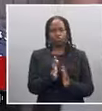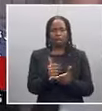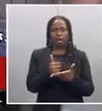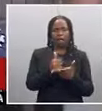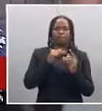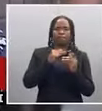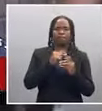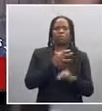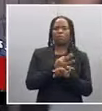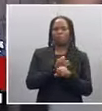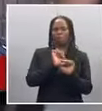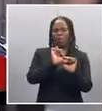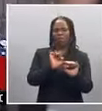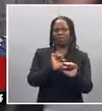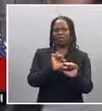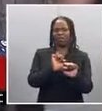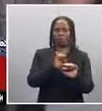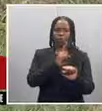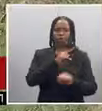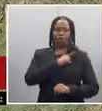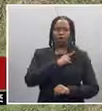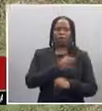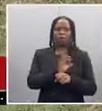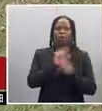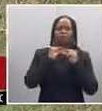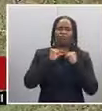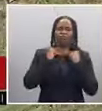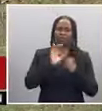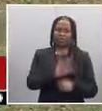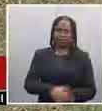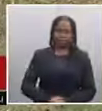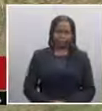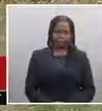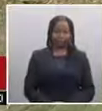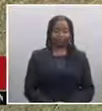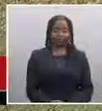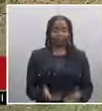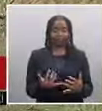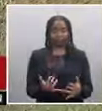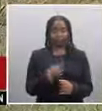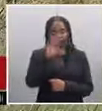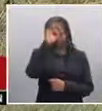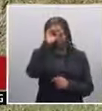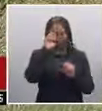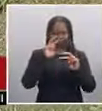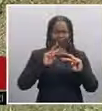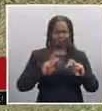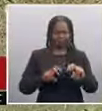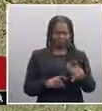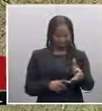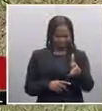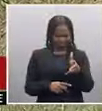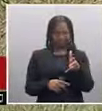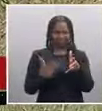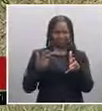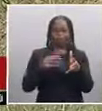dad along with the ministry. Her dad is a pastor. Now, as police investigate this hijacking, the question of